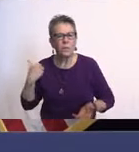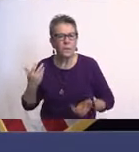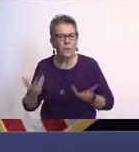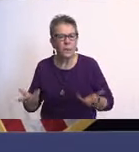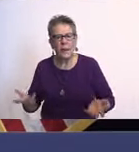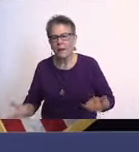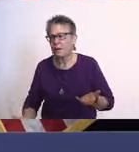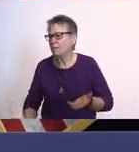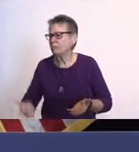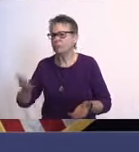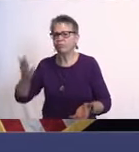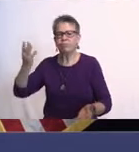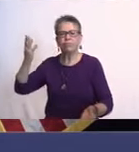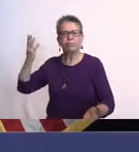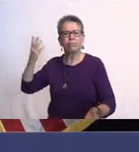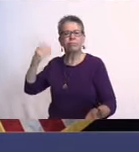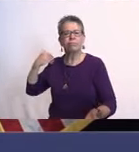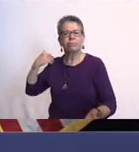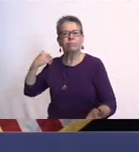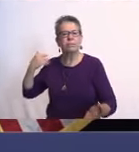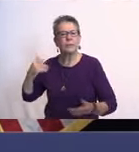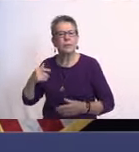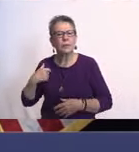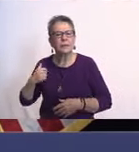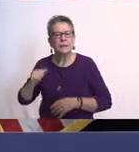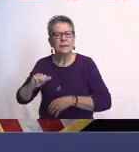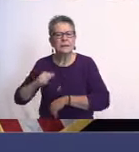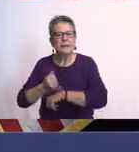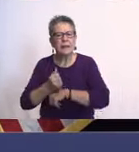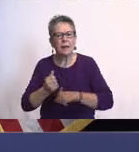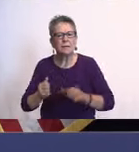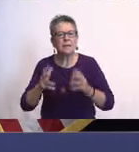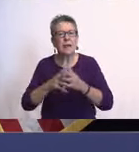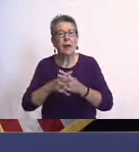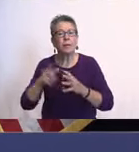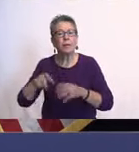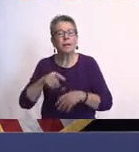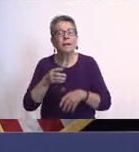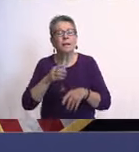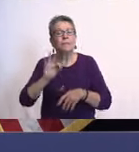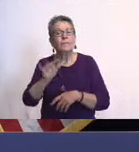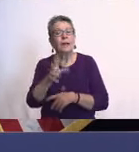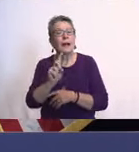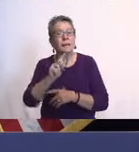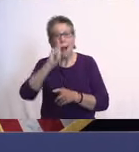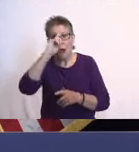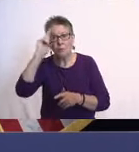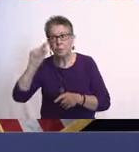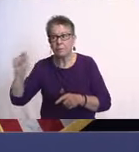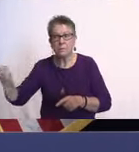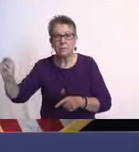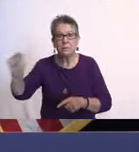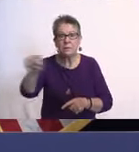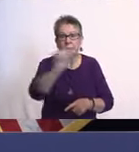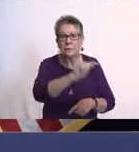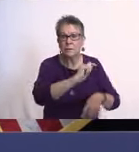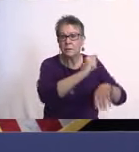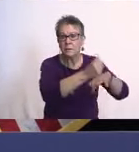pandemic where we were setting up field medical stations because we were running out of beds. This is not that. This is a smart move working with the Army